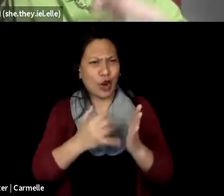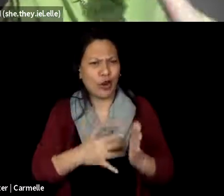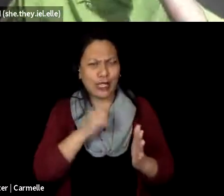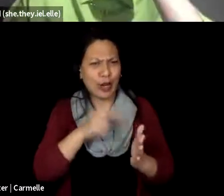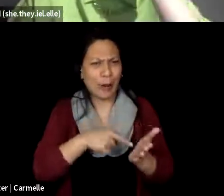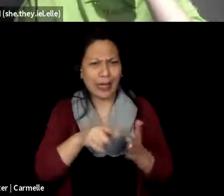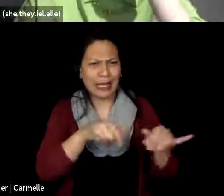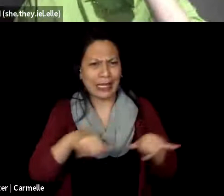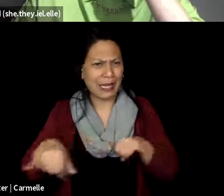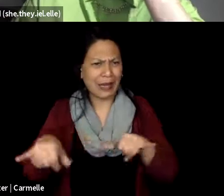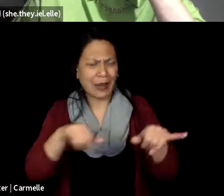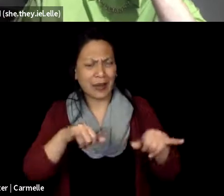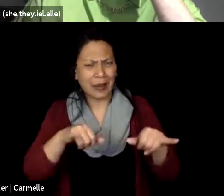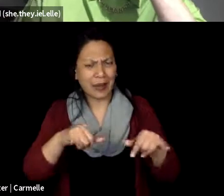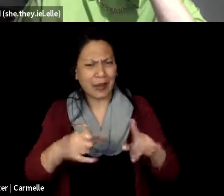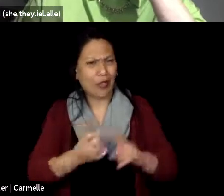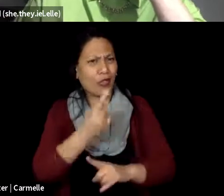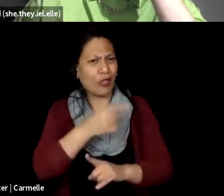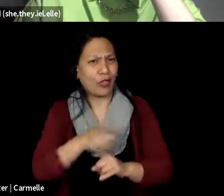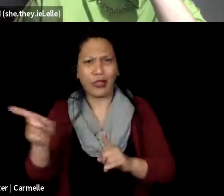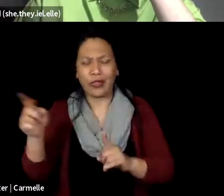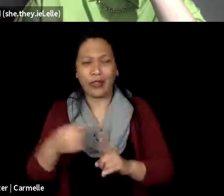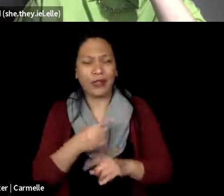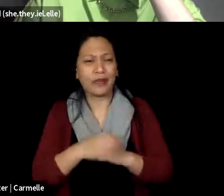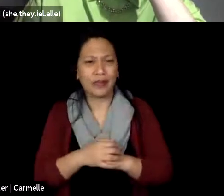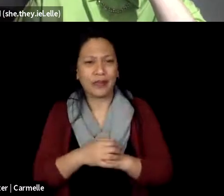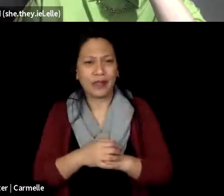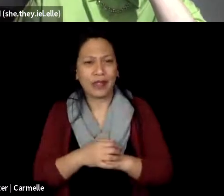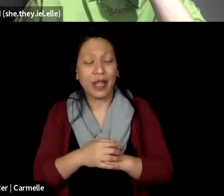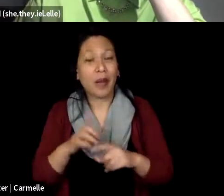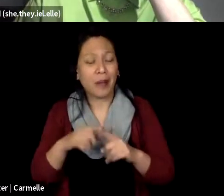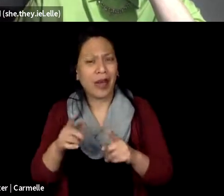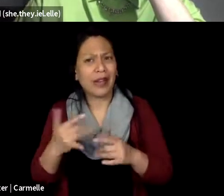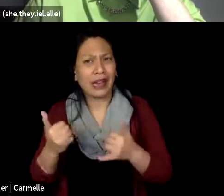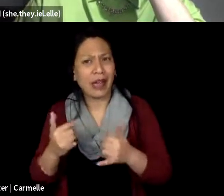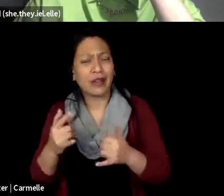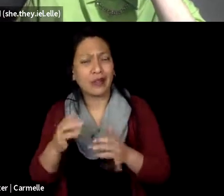And one of the things that like Manadunes, for instance, is implementing is that